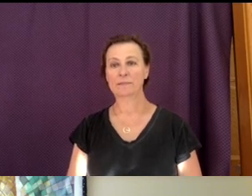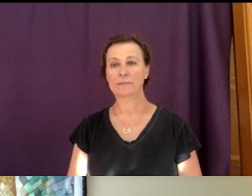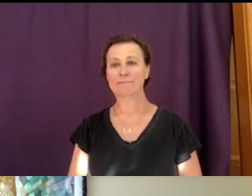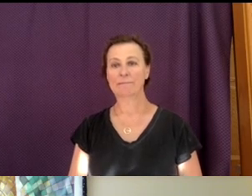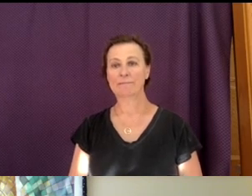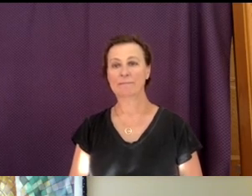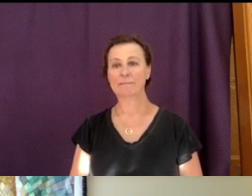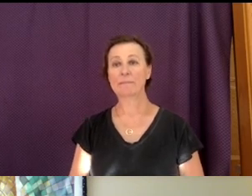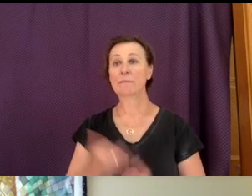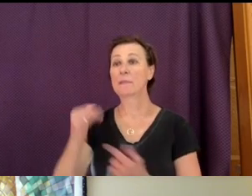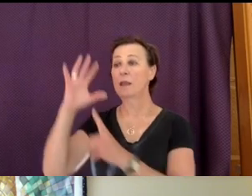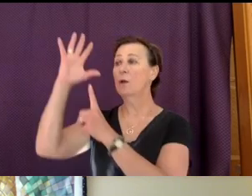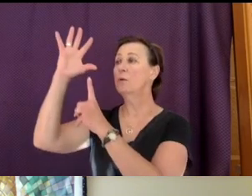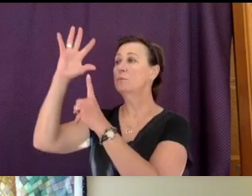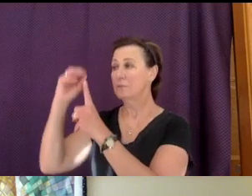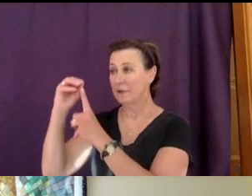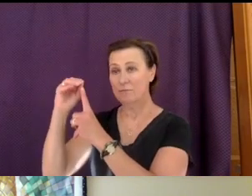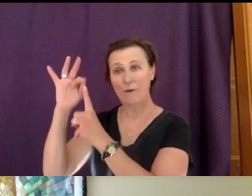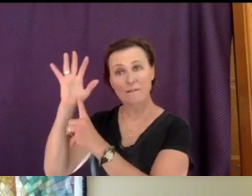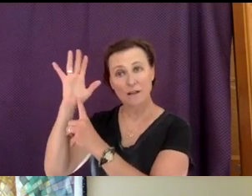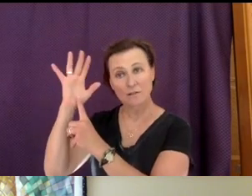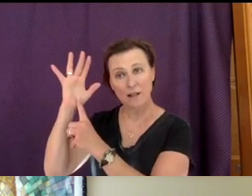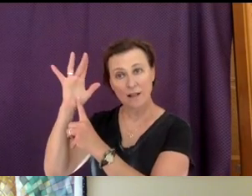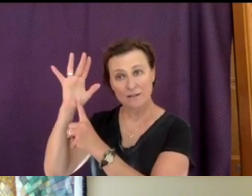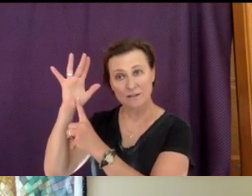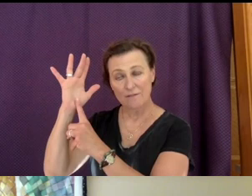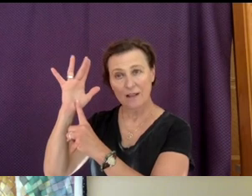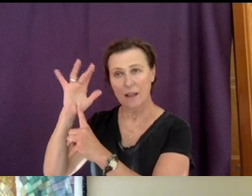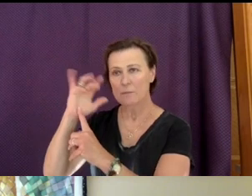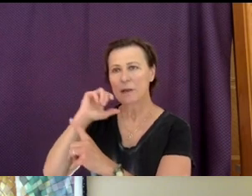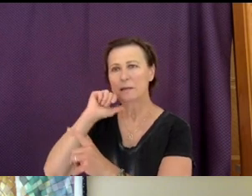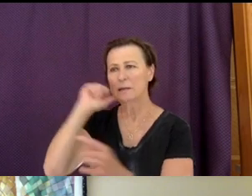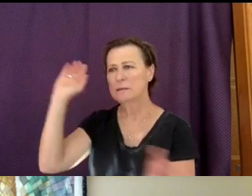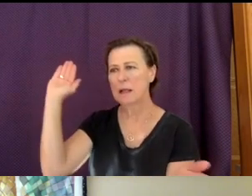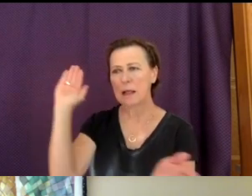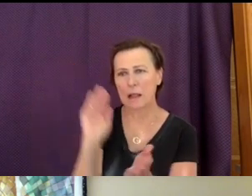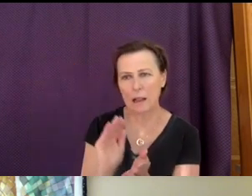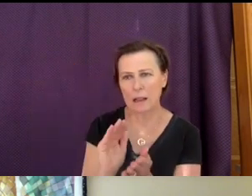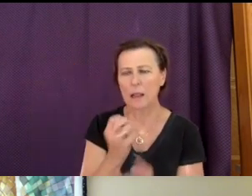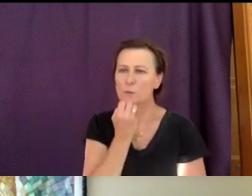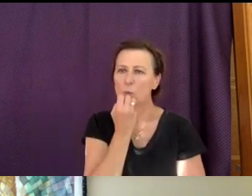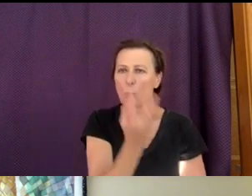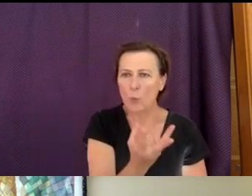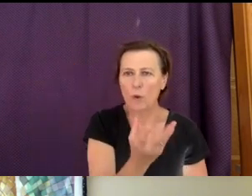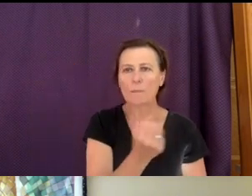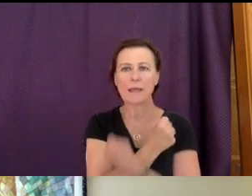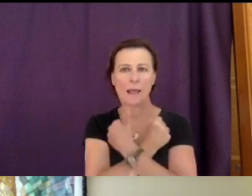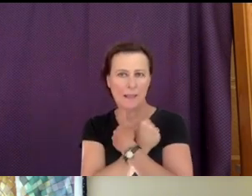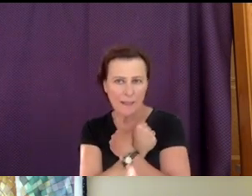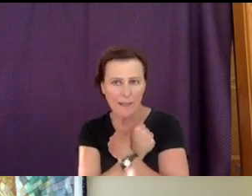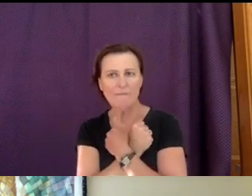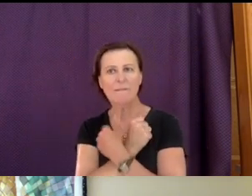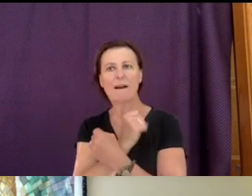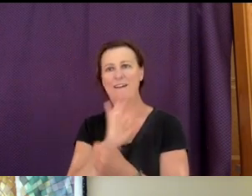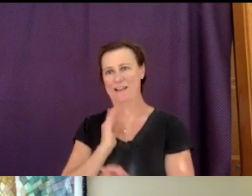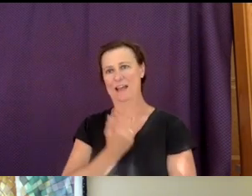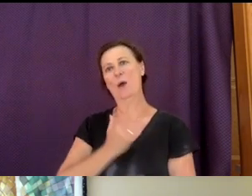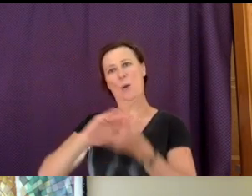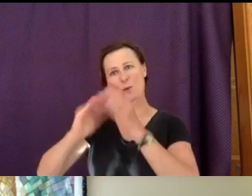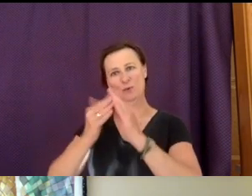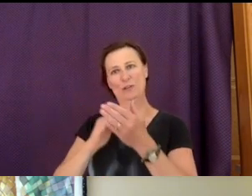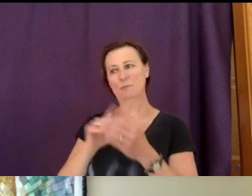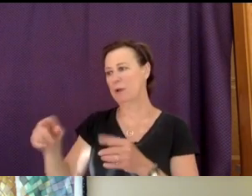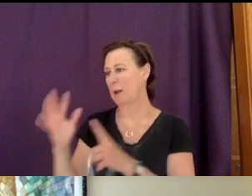The extinguishing of the chalice flame does not diminish the warmth and love of the community it represents. It